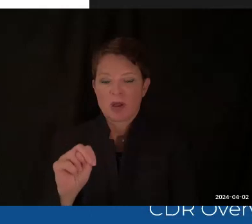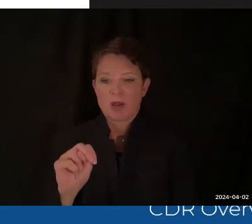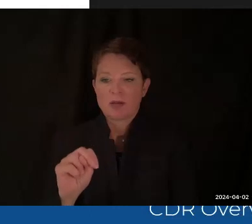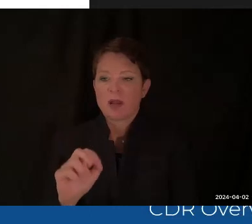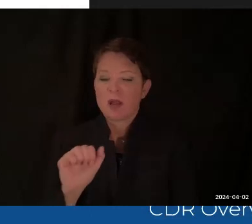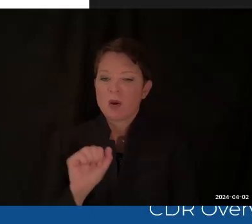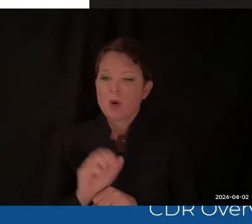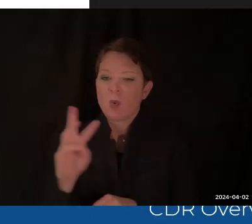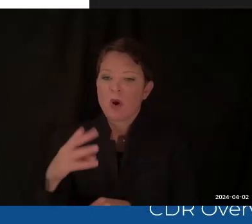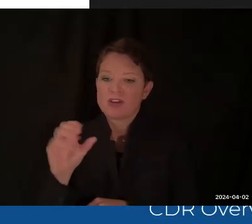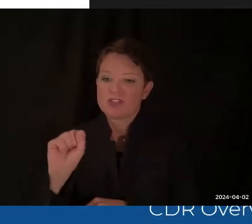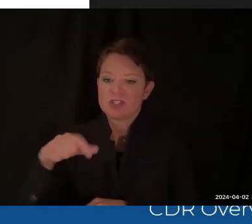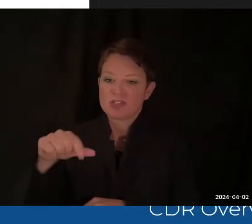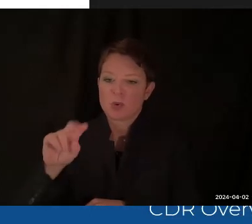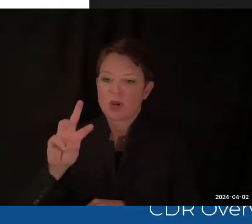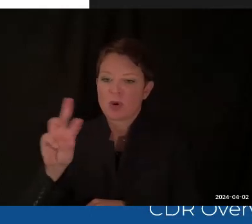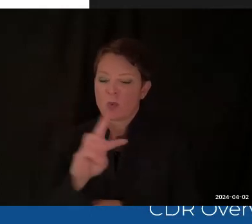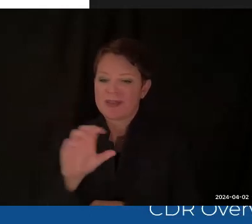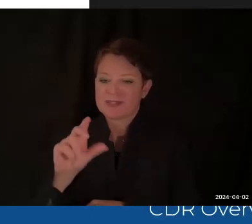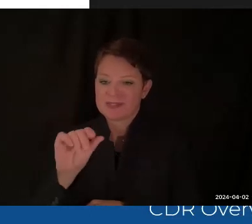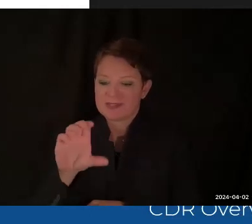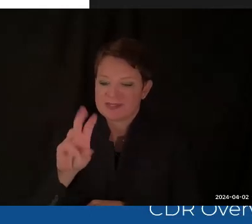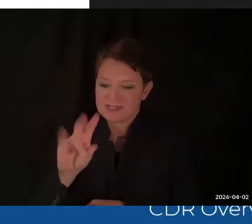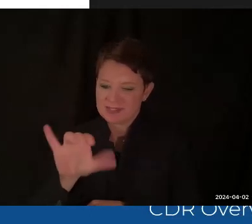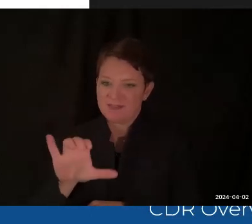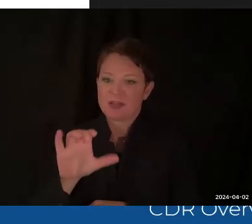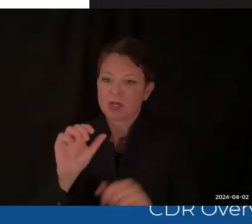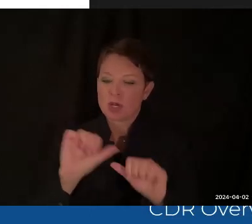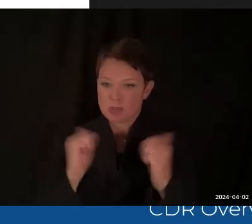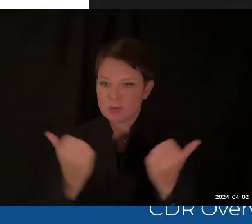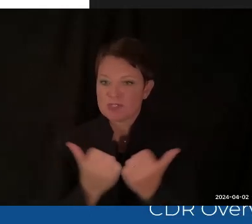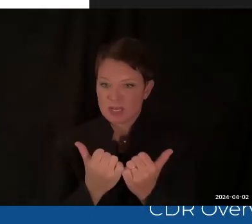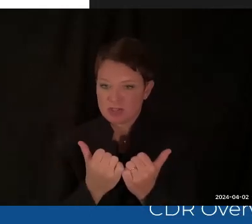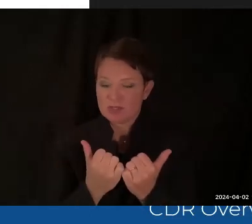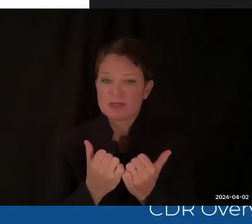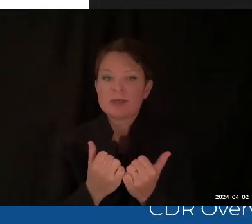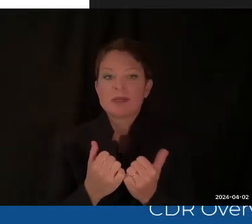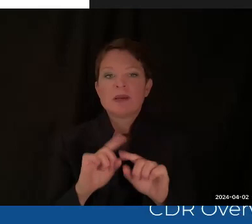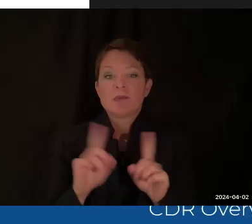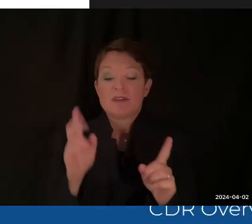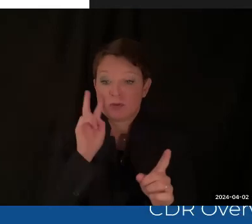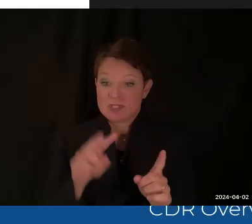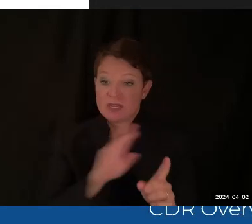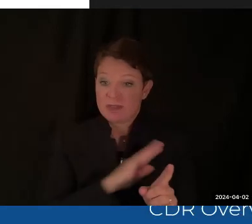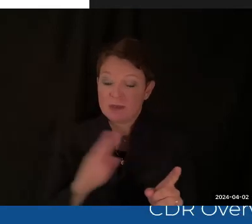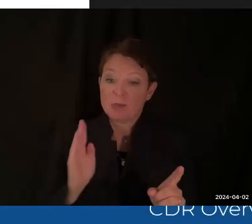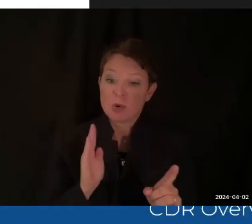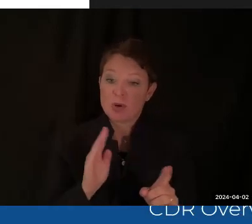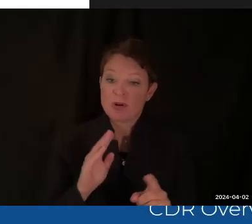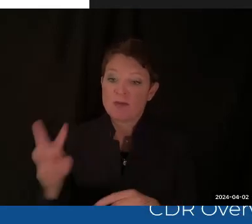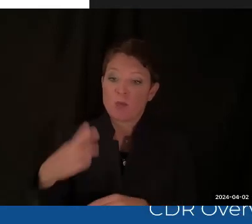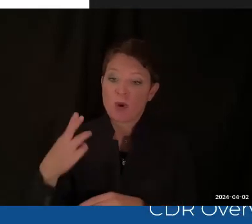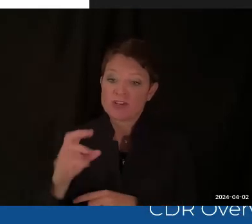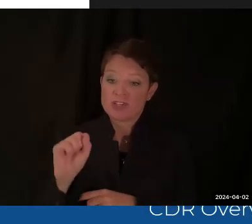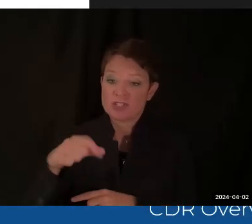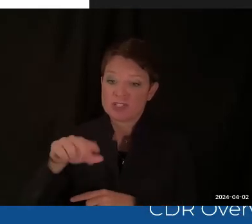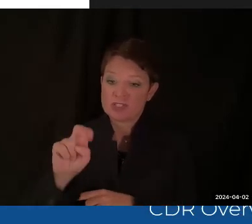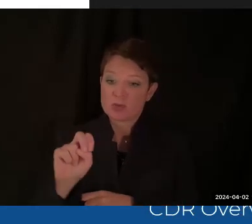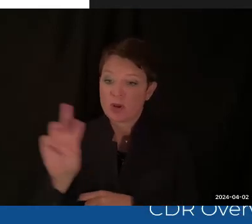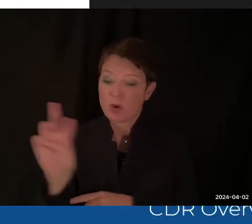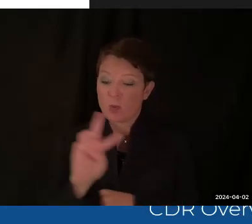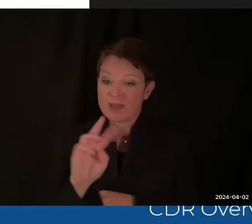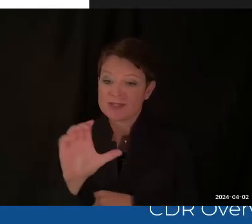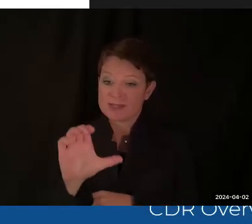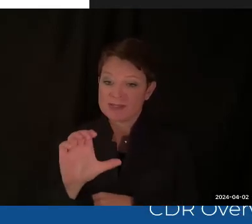the Washington Square West Civic Association. And as you may have seen, the board of the Washington Square West Civic